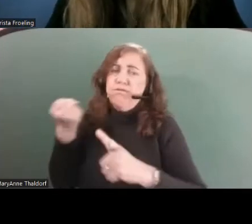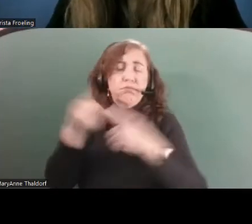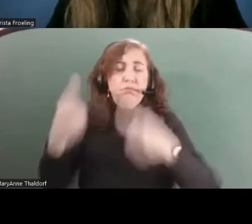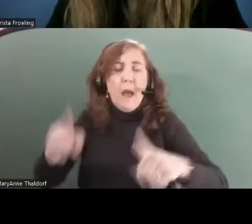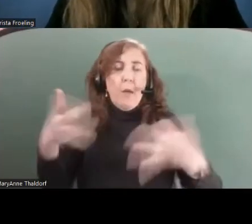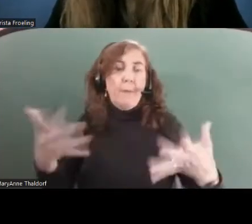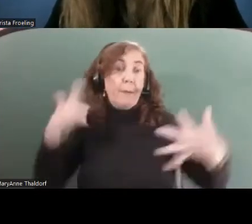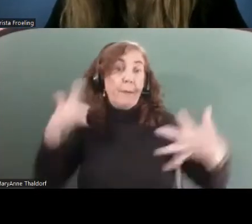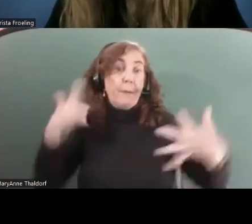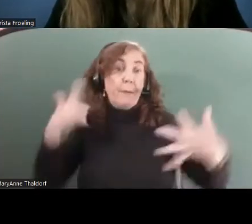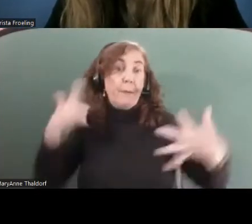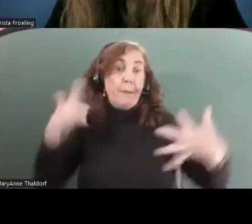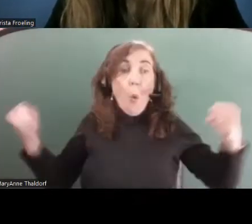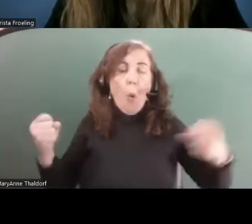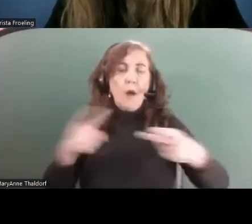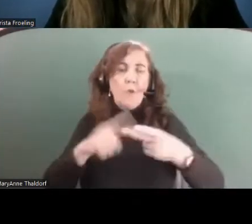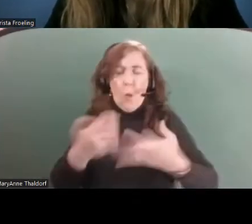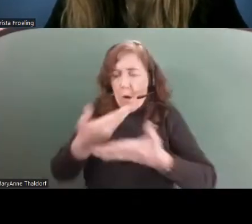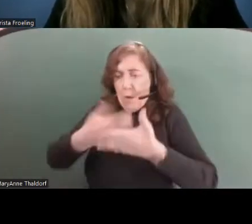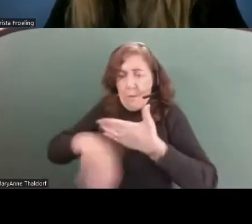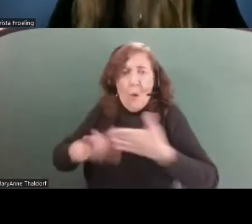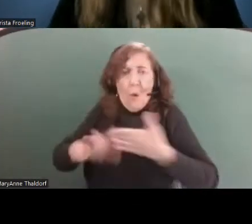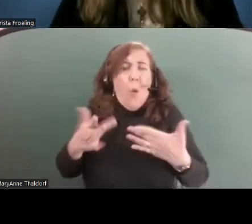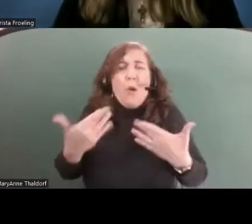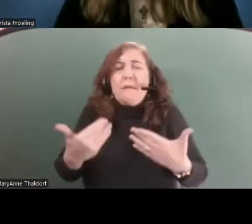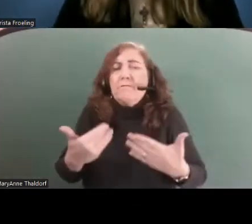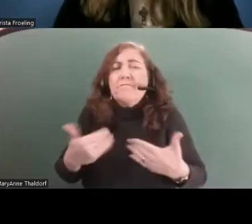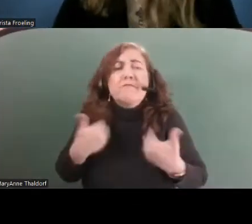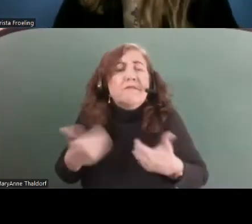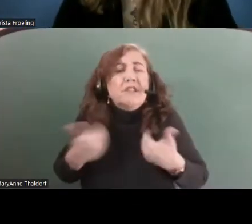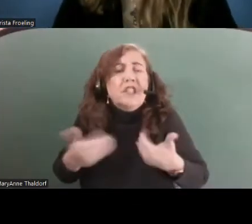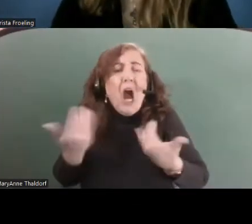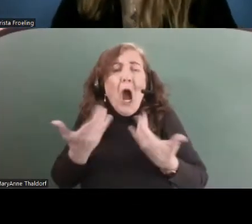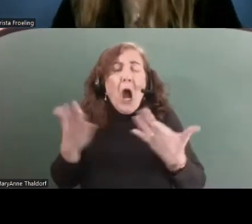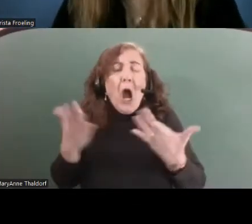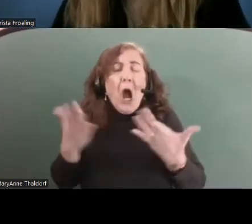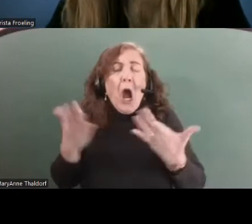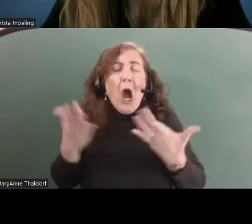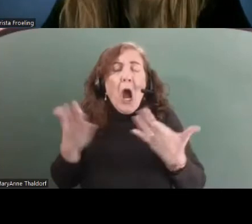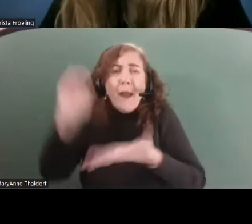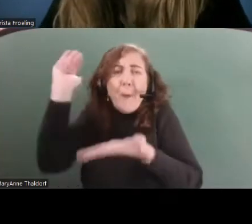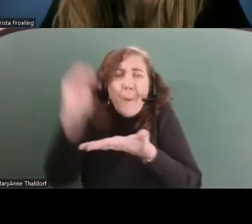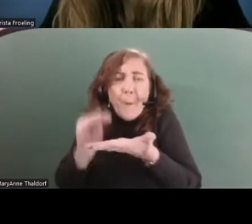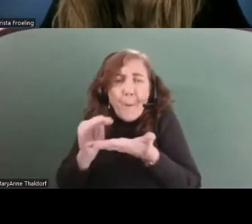weight, and that's linked with like prematurity. Prescription medication,